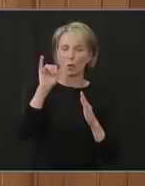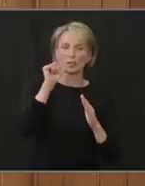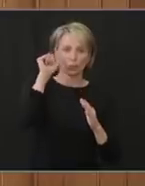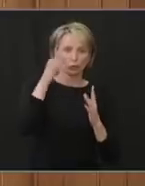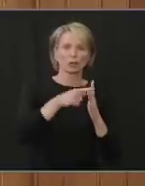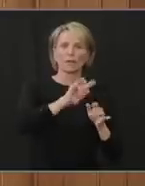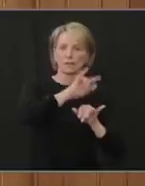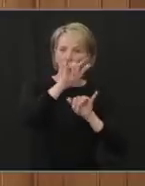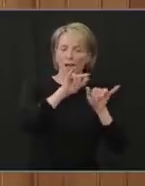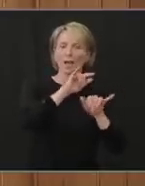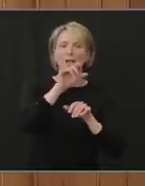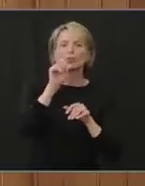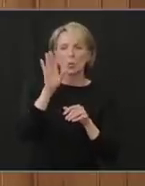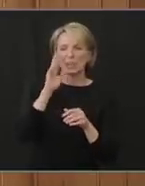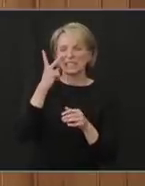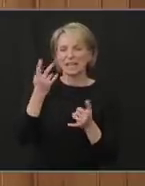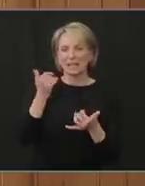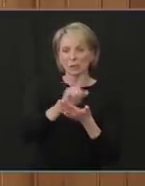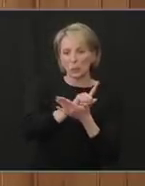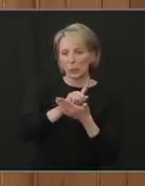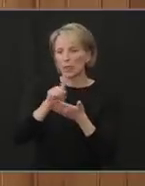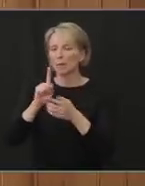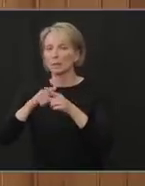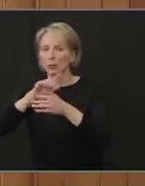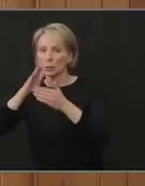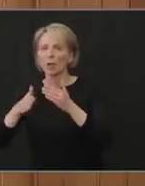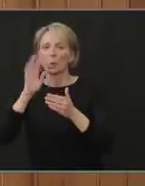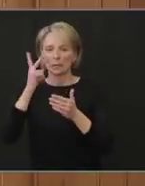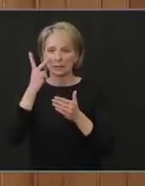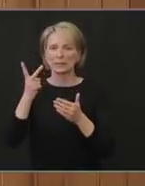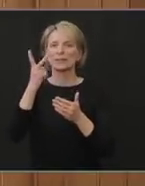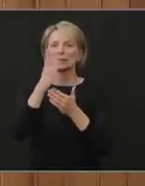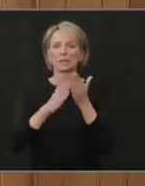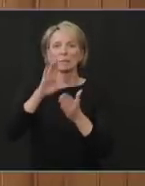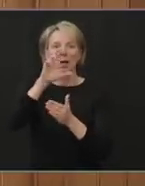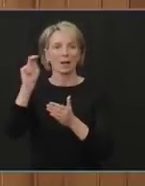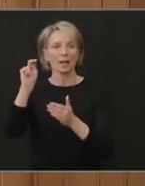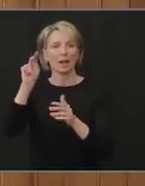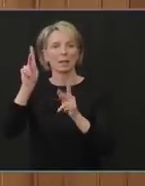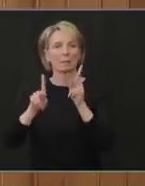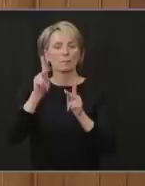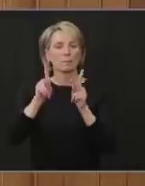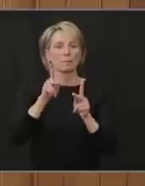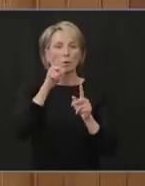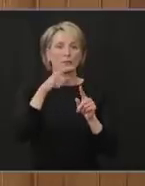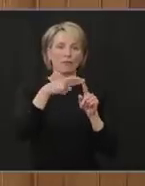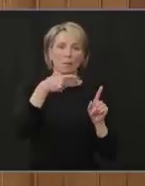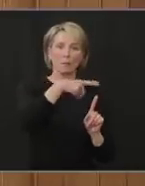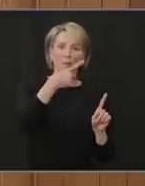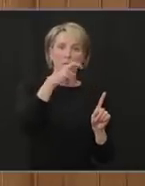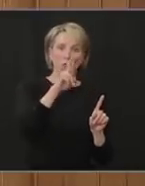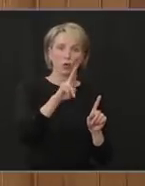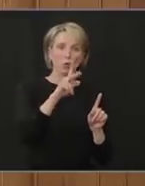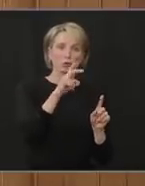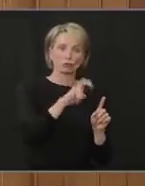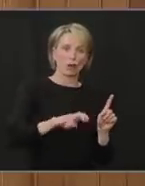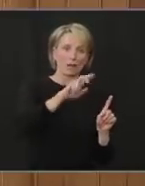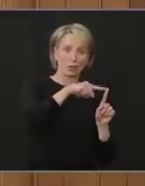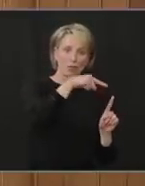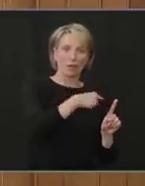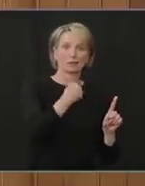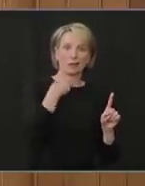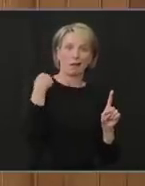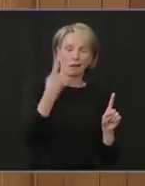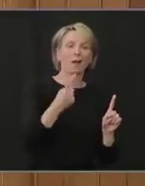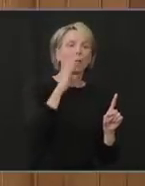see this week and into the weekend the movement of Connecticut citizens out of Peru start happening much faster. And I